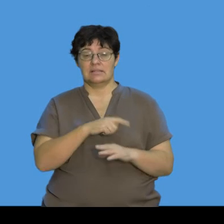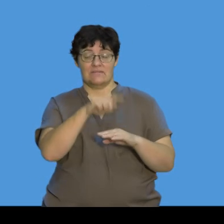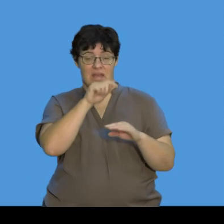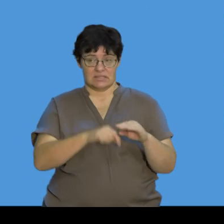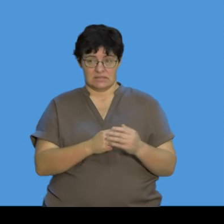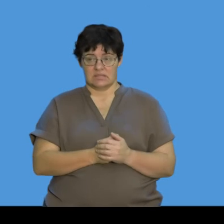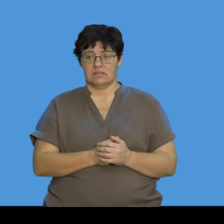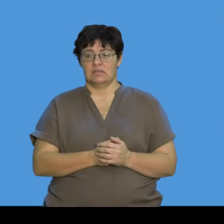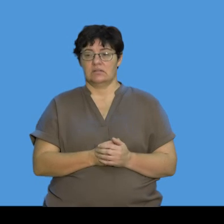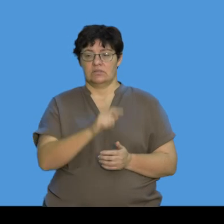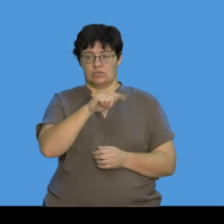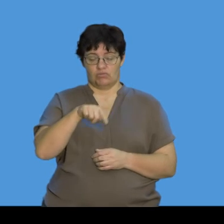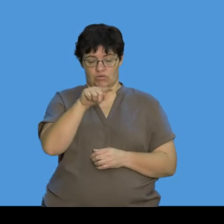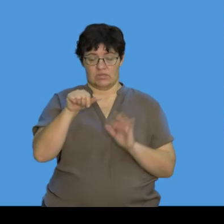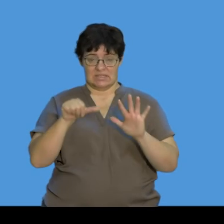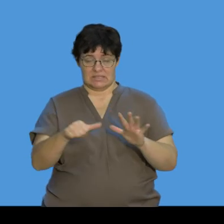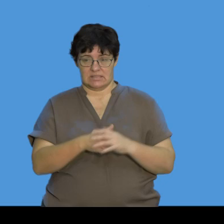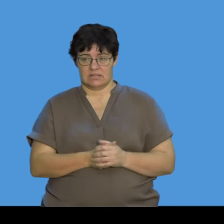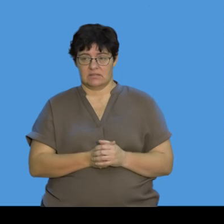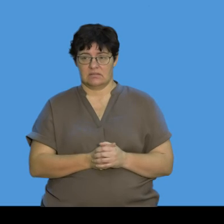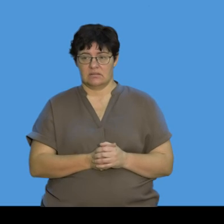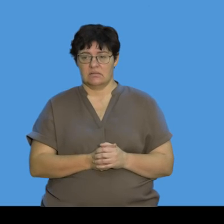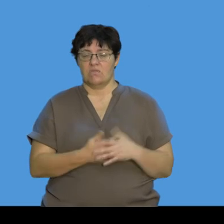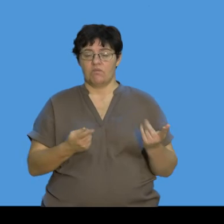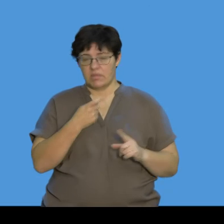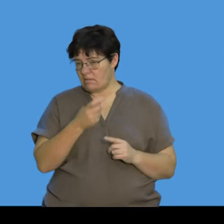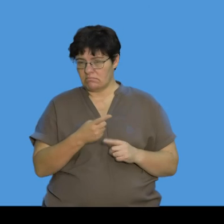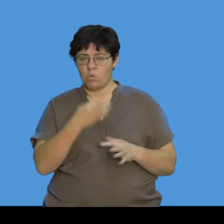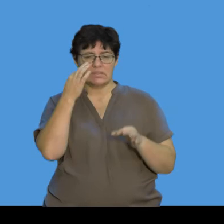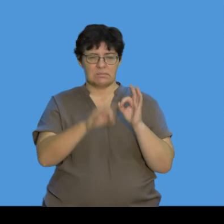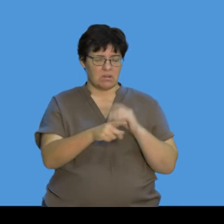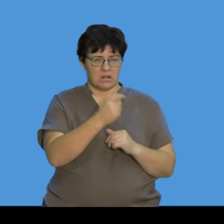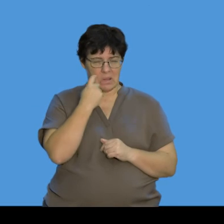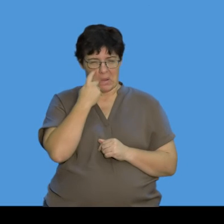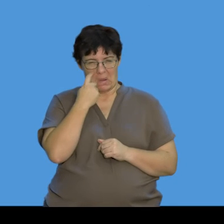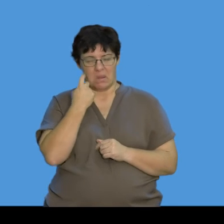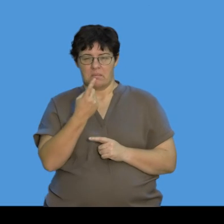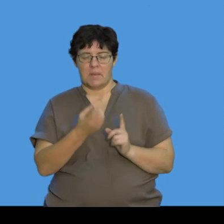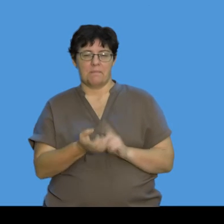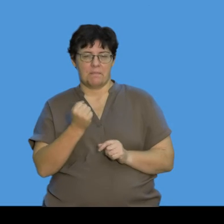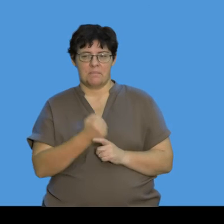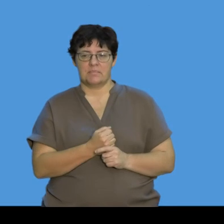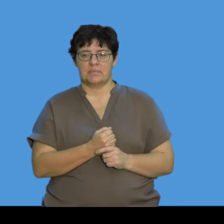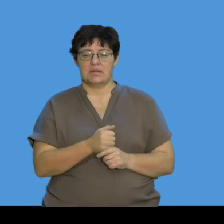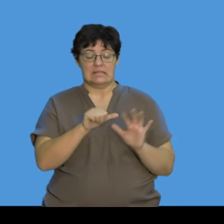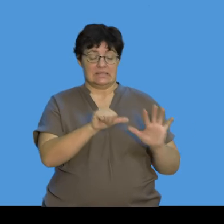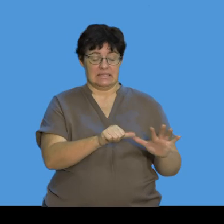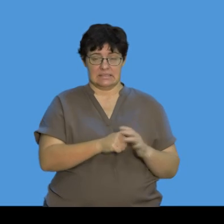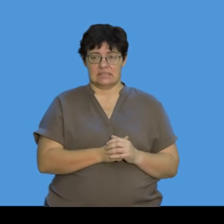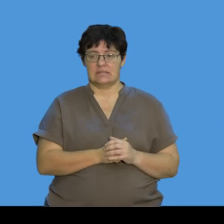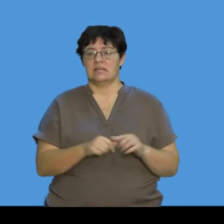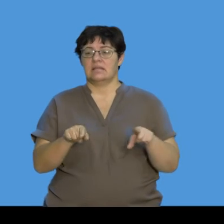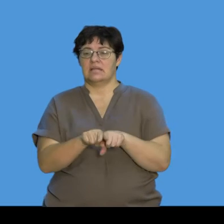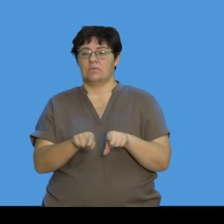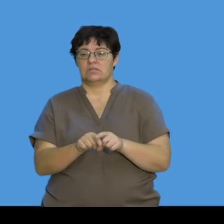the square root of 6. And then from there, if I simplify this, I will get 6 there